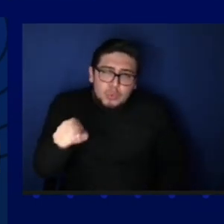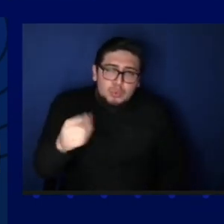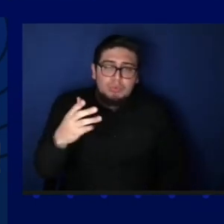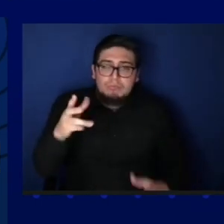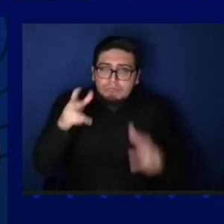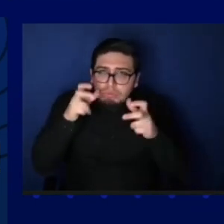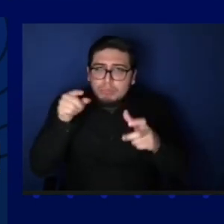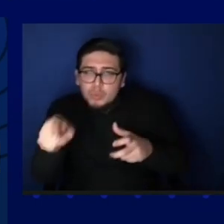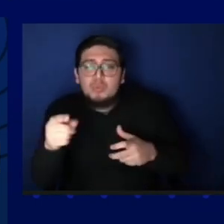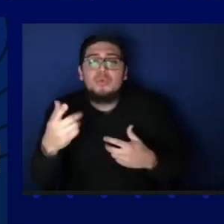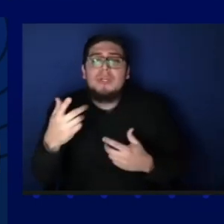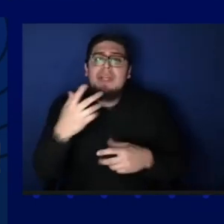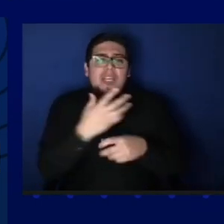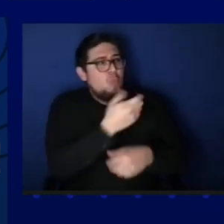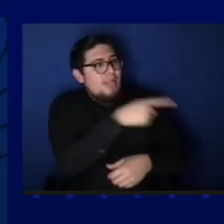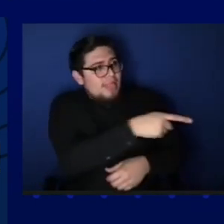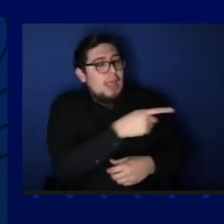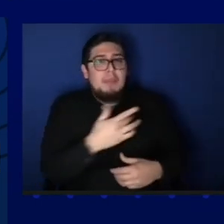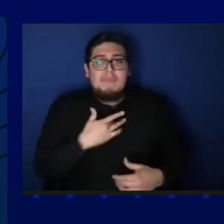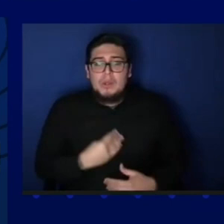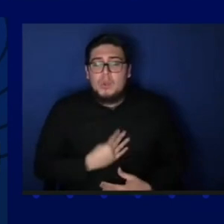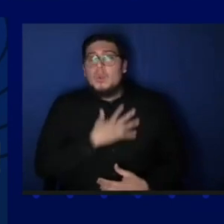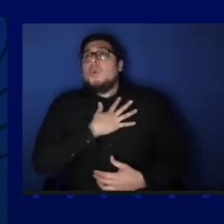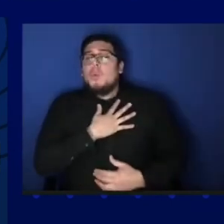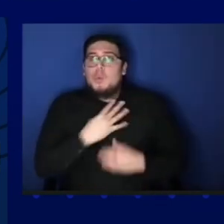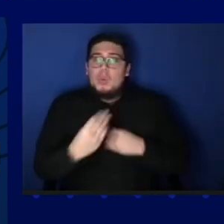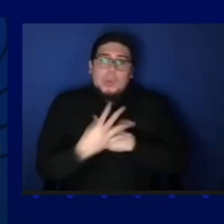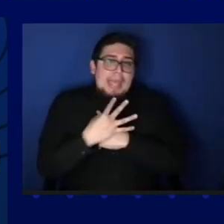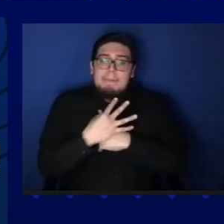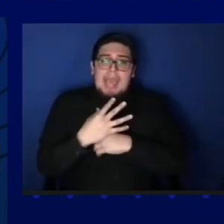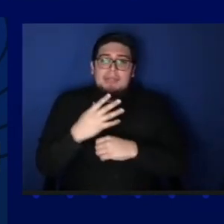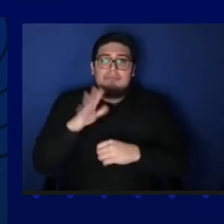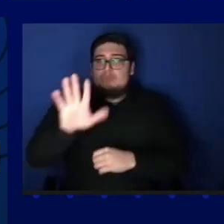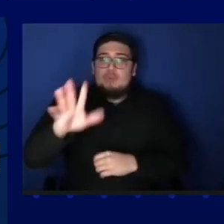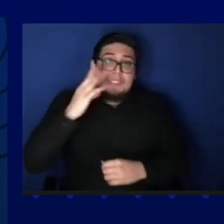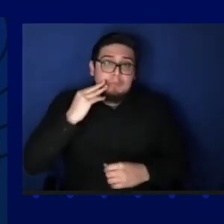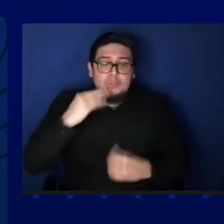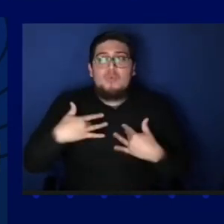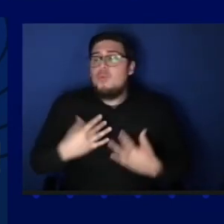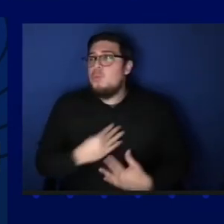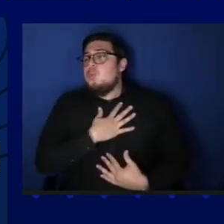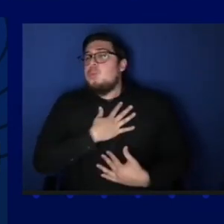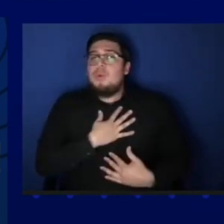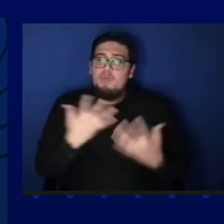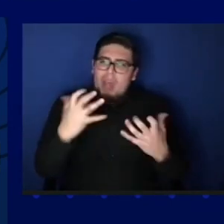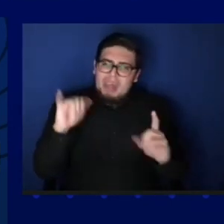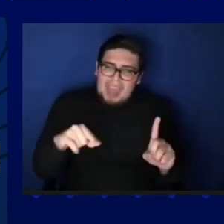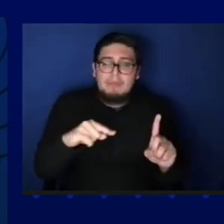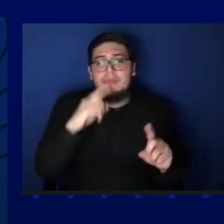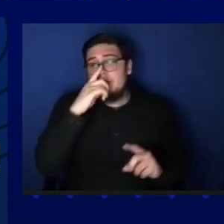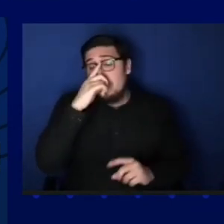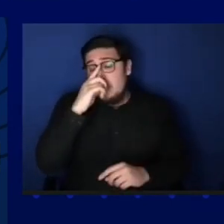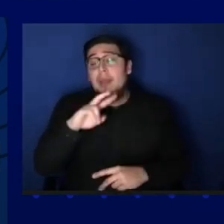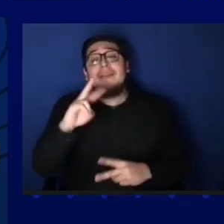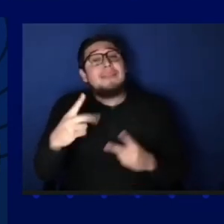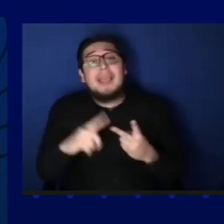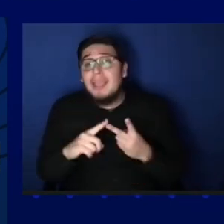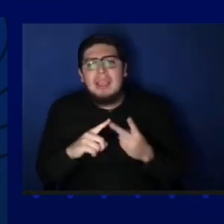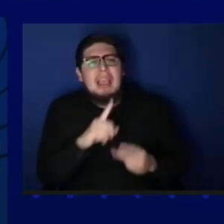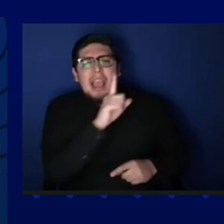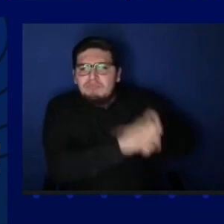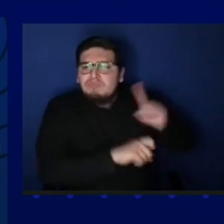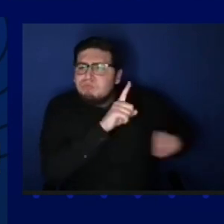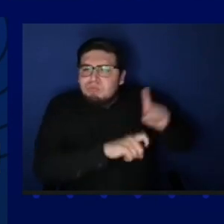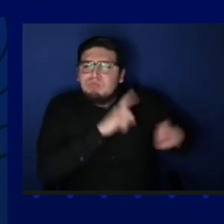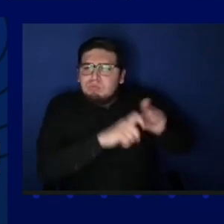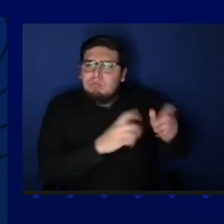the direct impacts that you're experiencing. Second, ask questions, get intel. What are their thoughts on